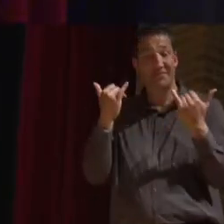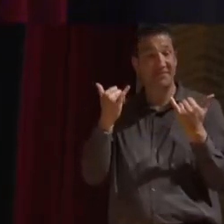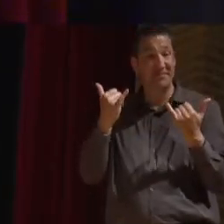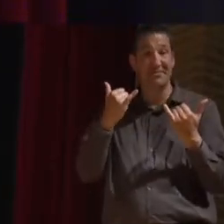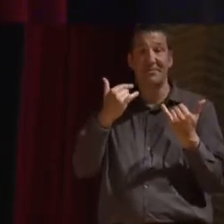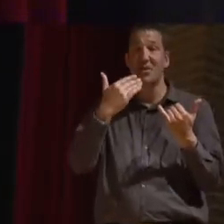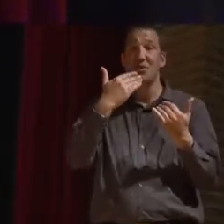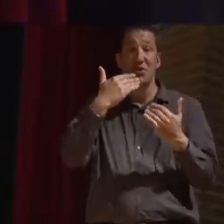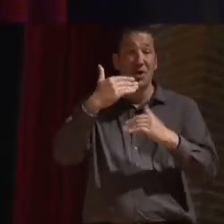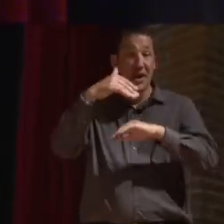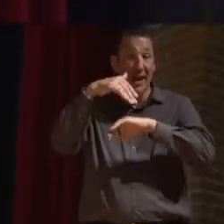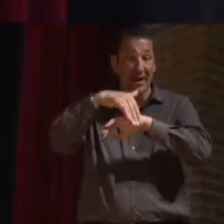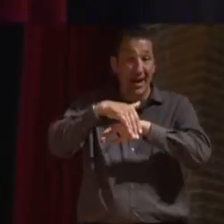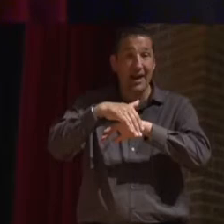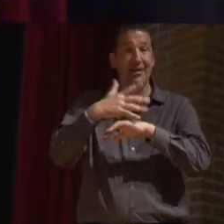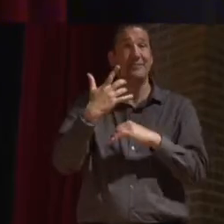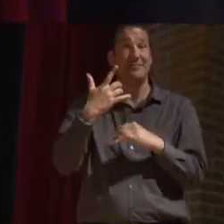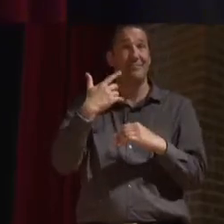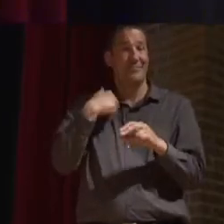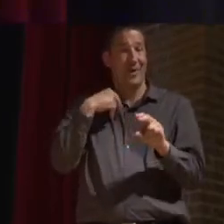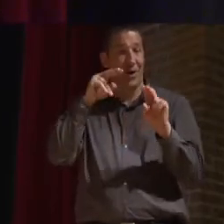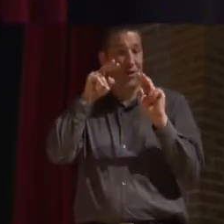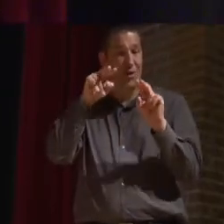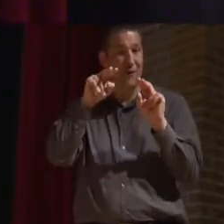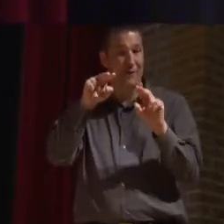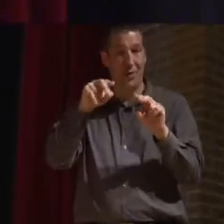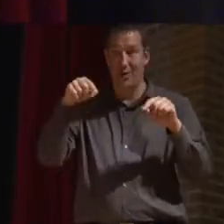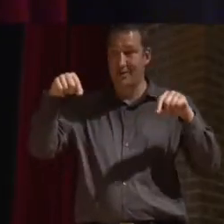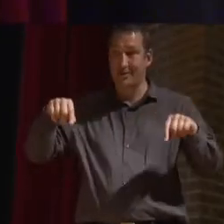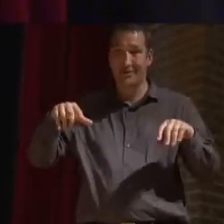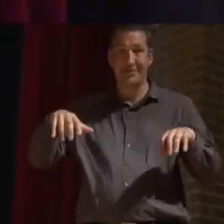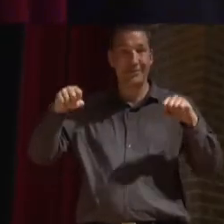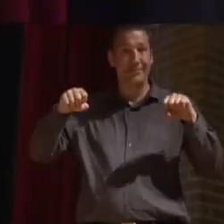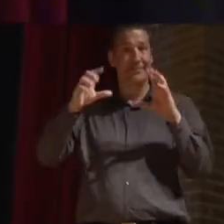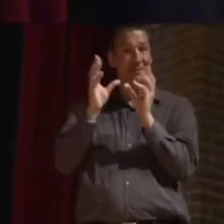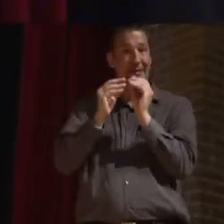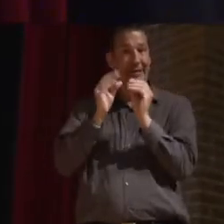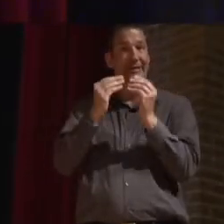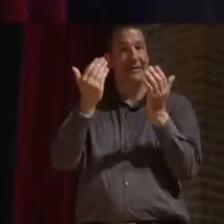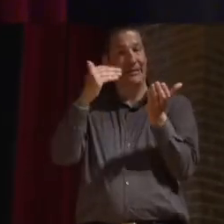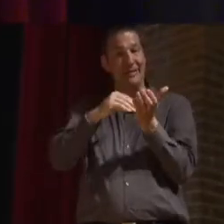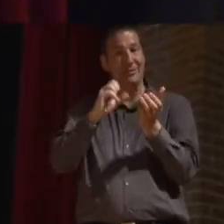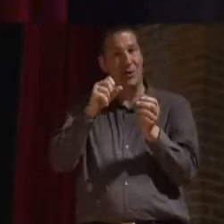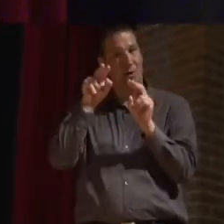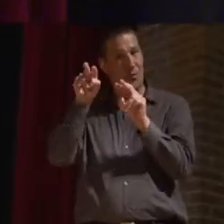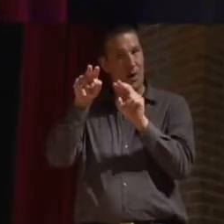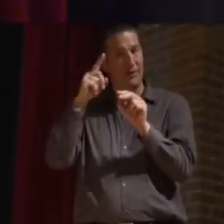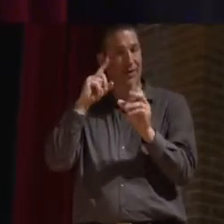good night, and we look forward to doing this again. So watch for that. Good evening.